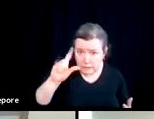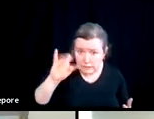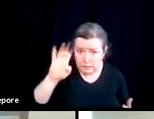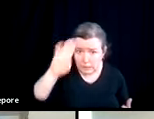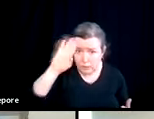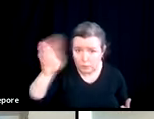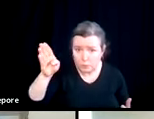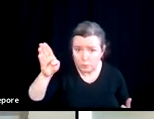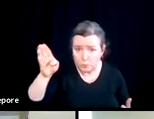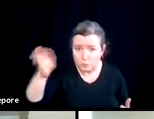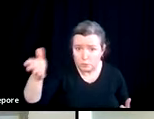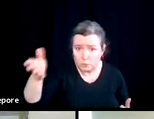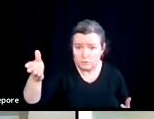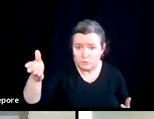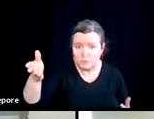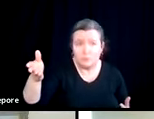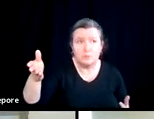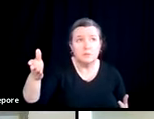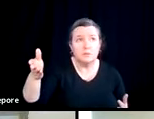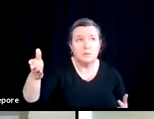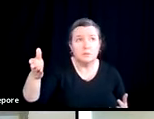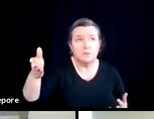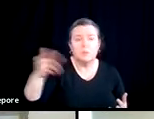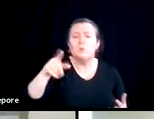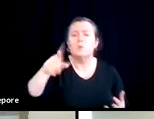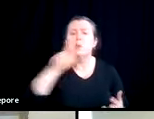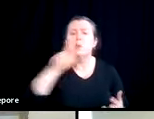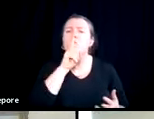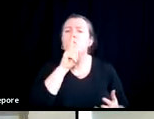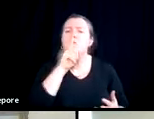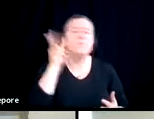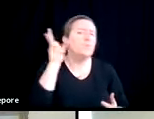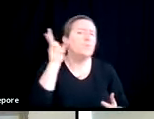I think you're muted, Elise, if I'm looking at the screen properly.